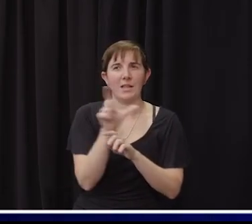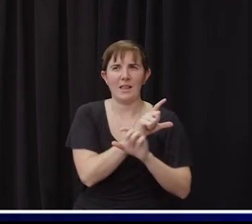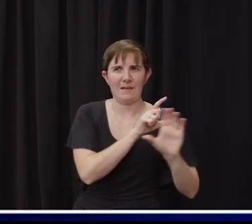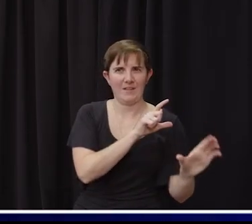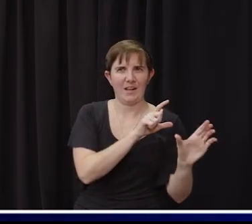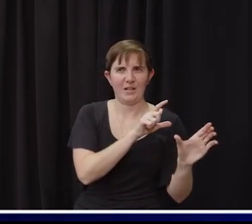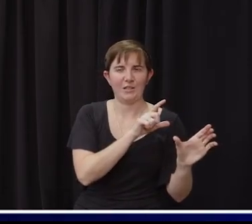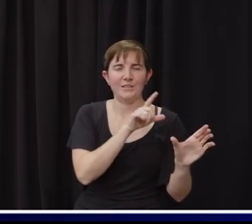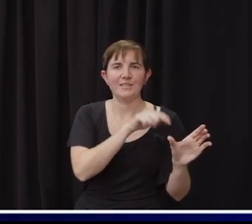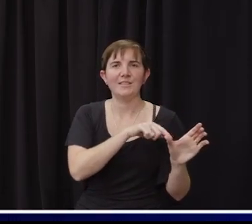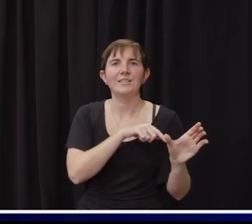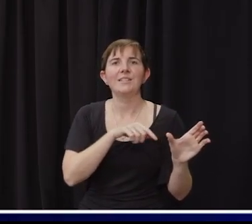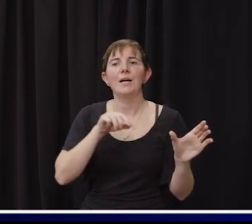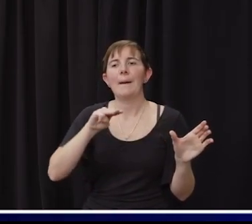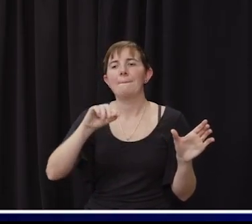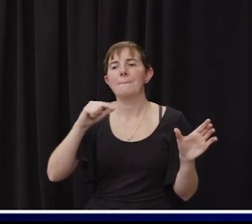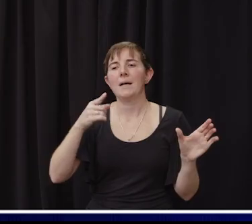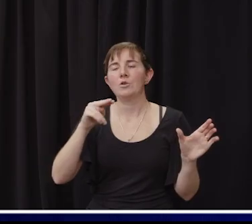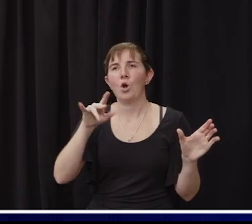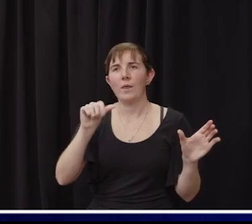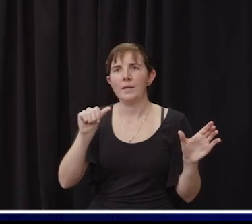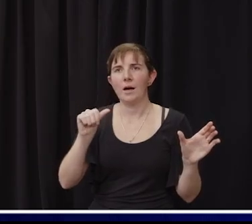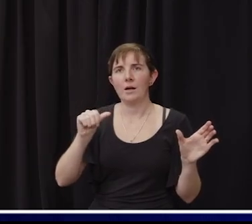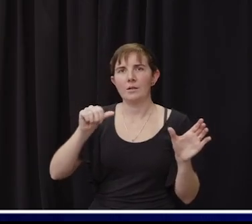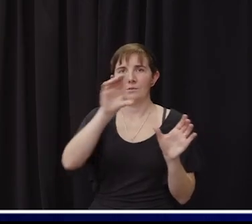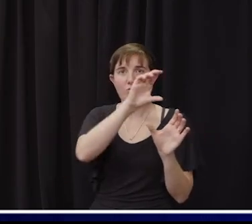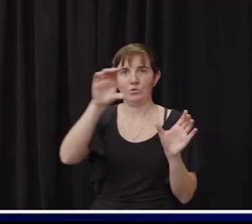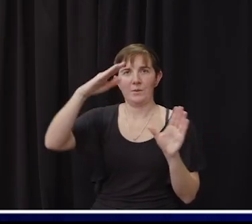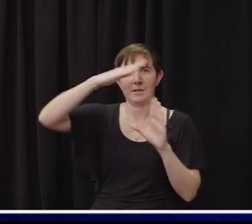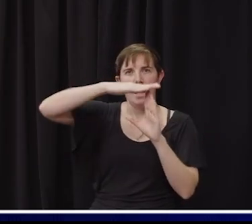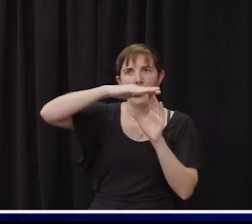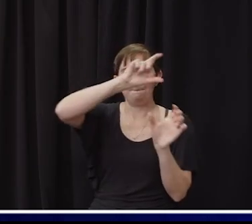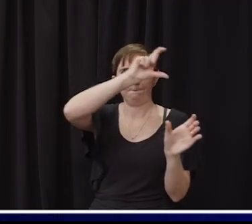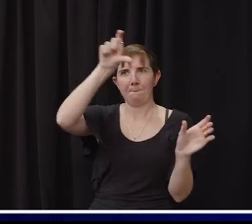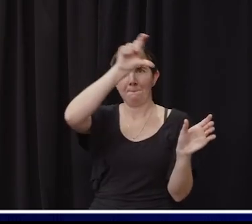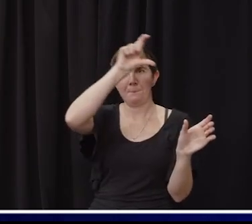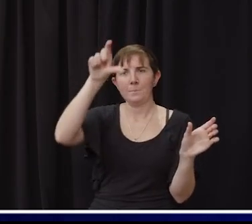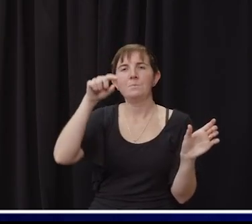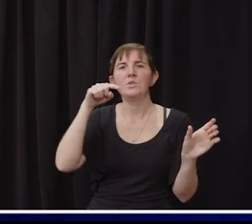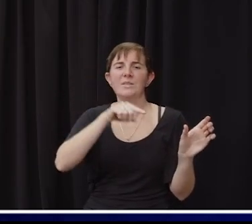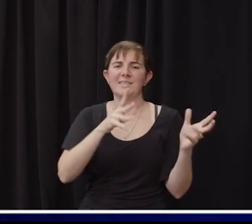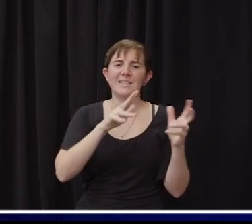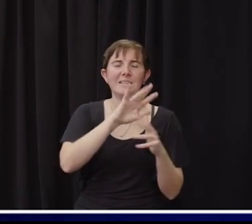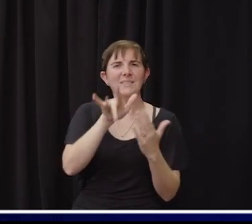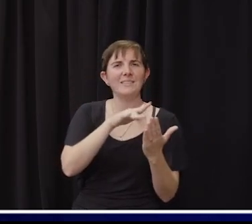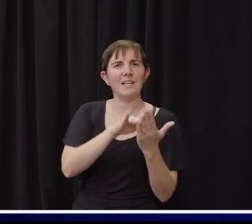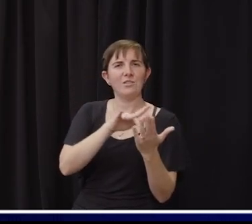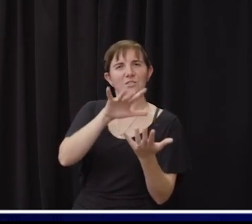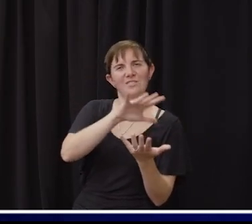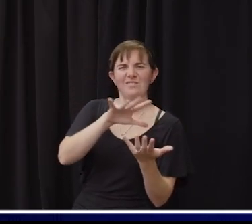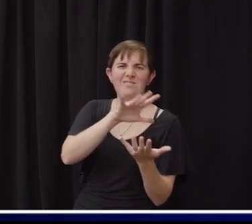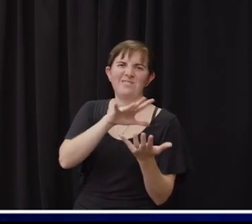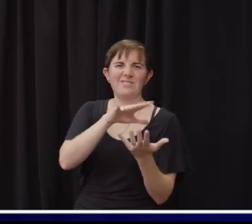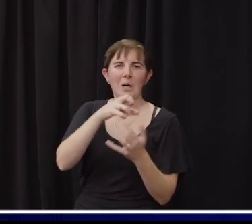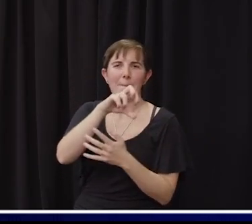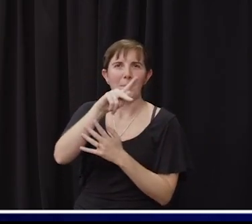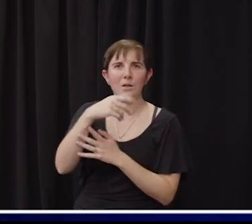screen, and the Magnolia is on the top. So this is the kind of the center area of the park